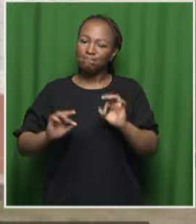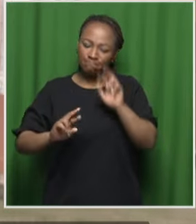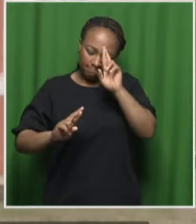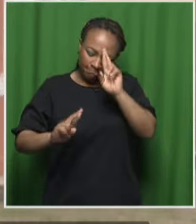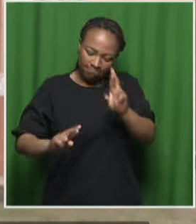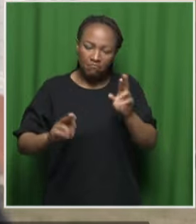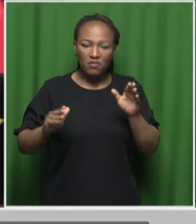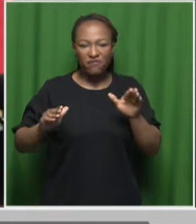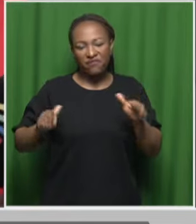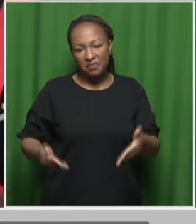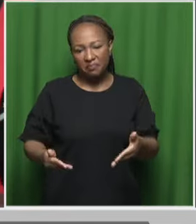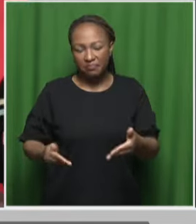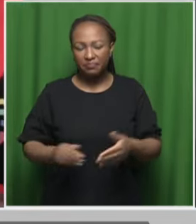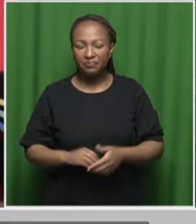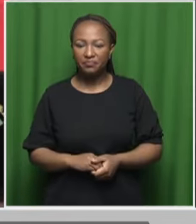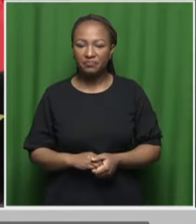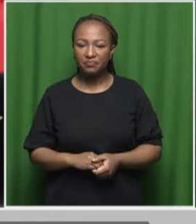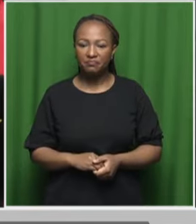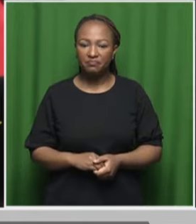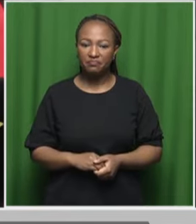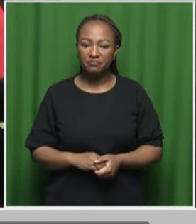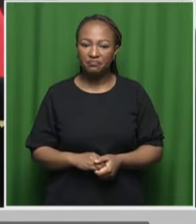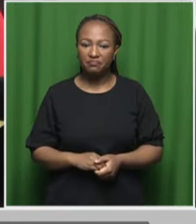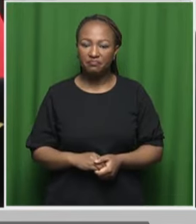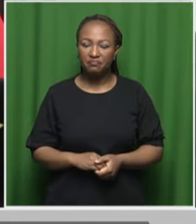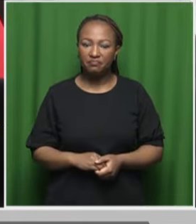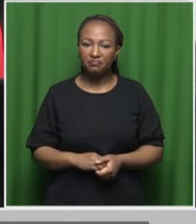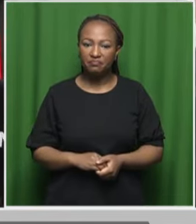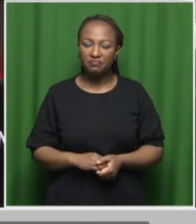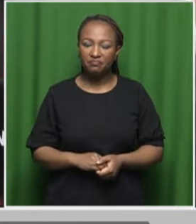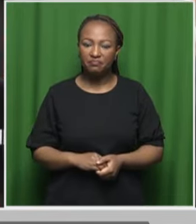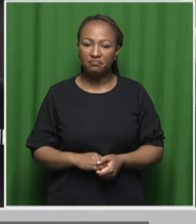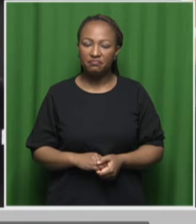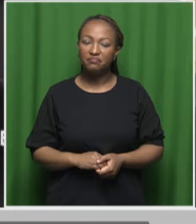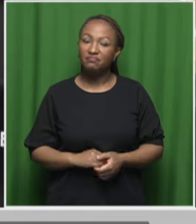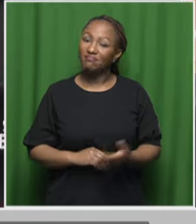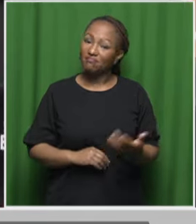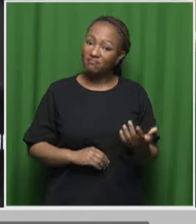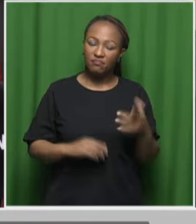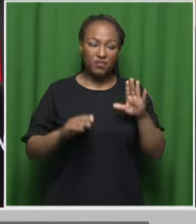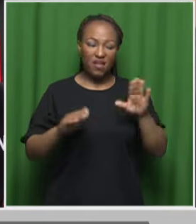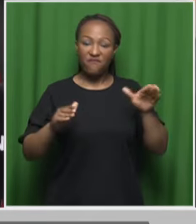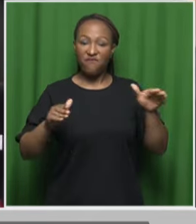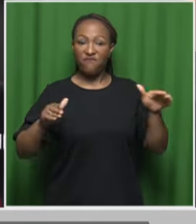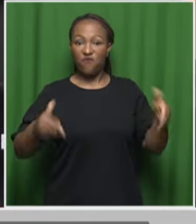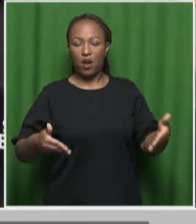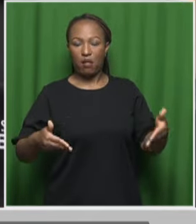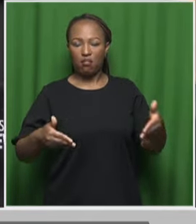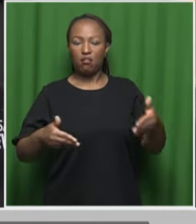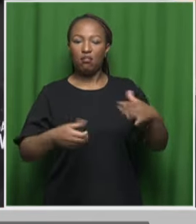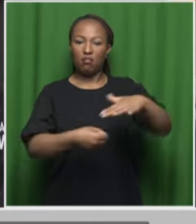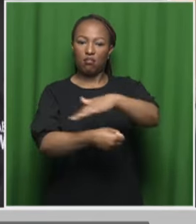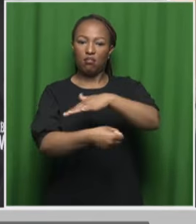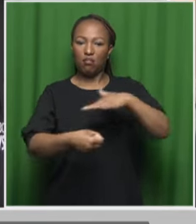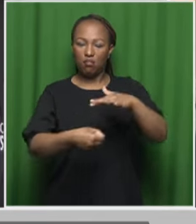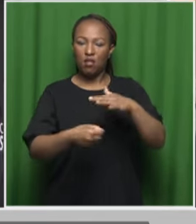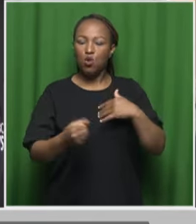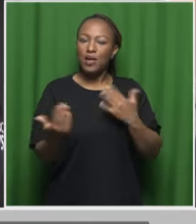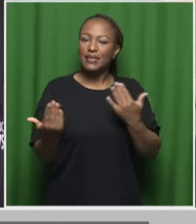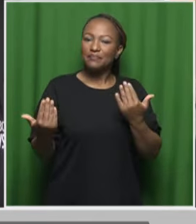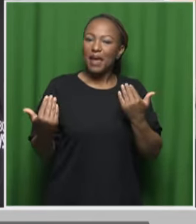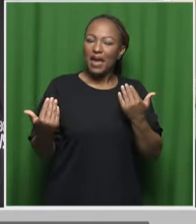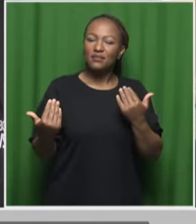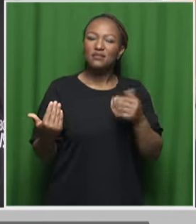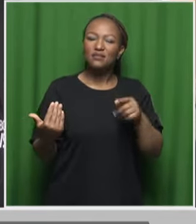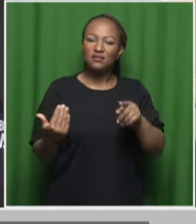studio. Let you go. You know, in a funeral setting, you'd expect the homestead to be a